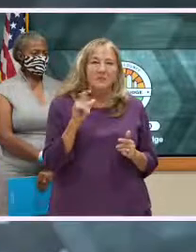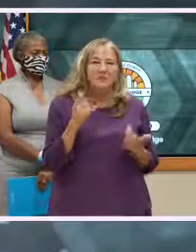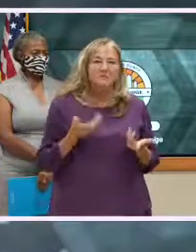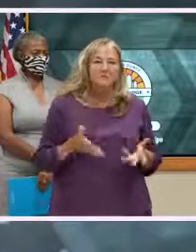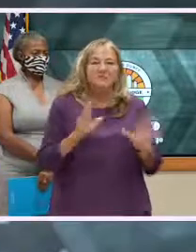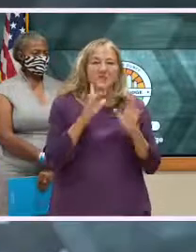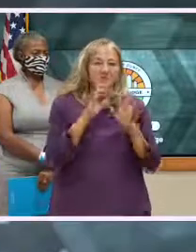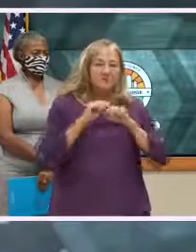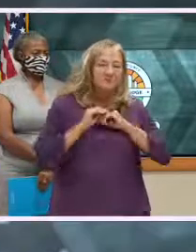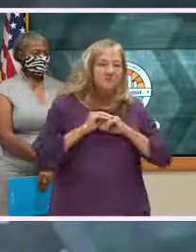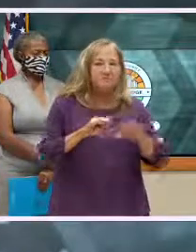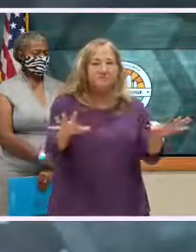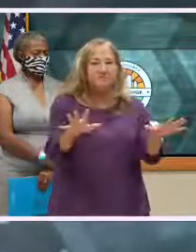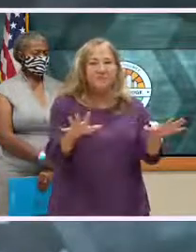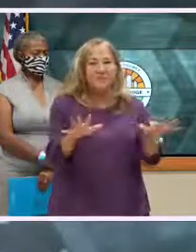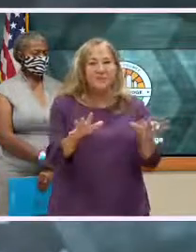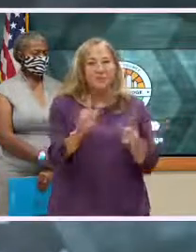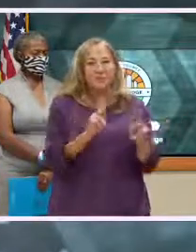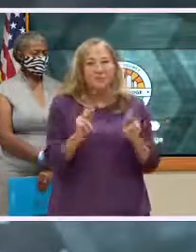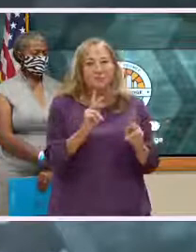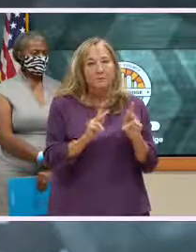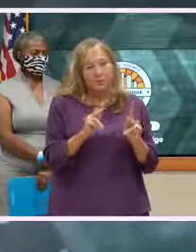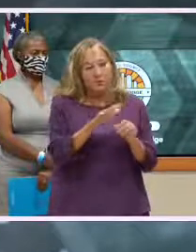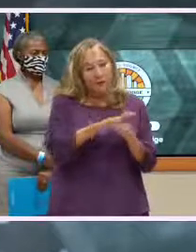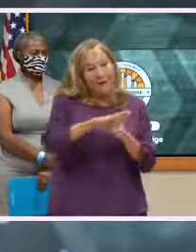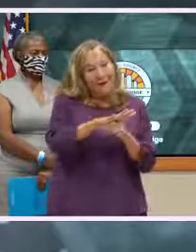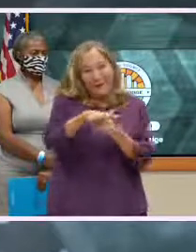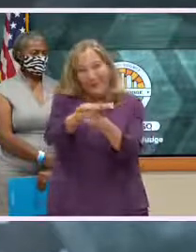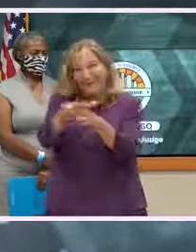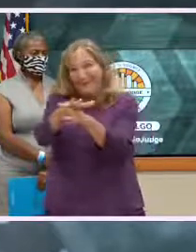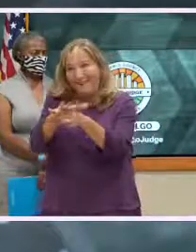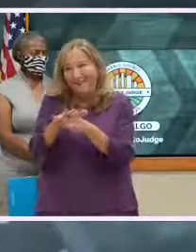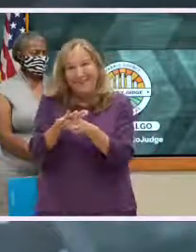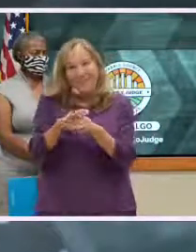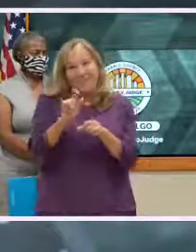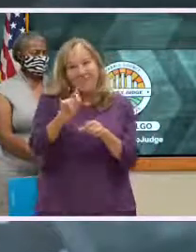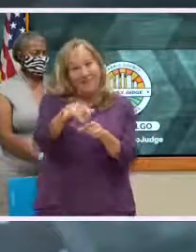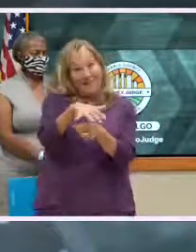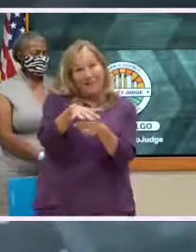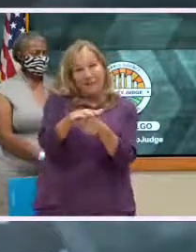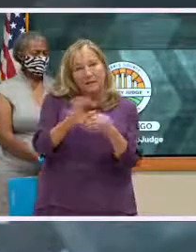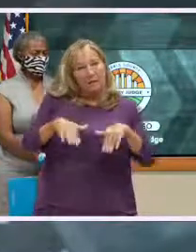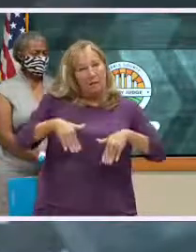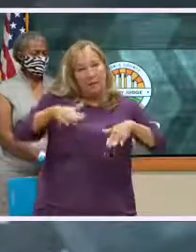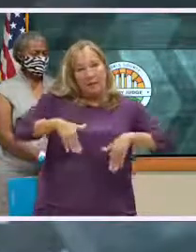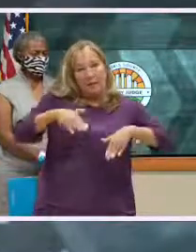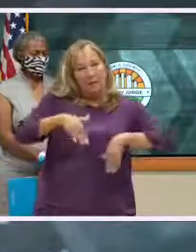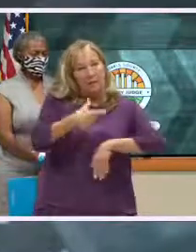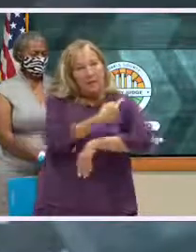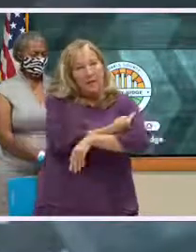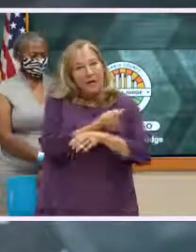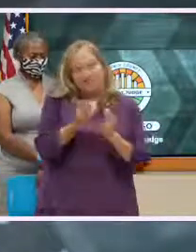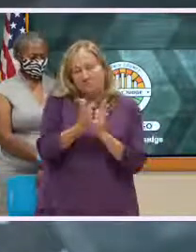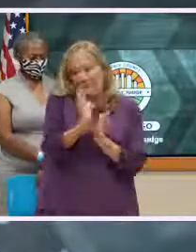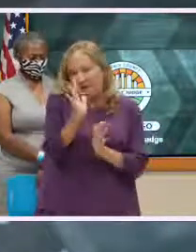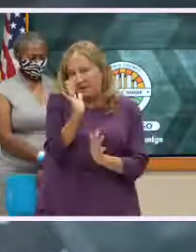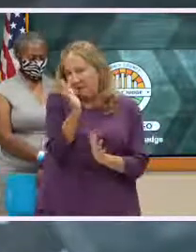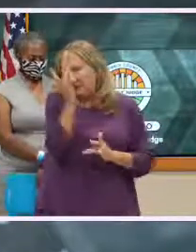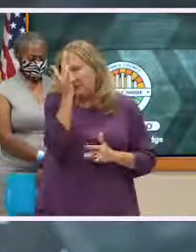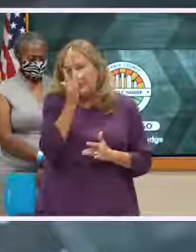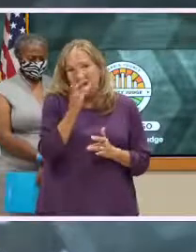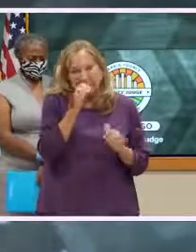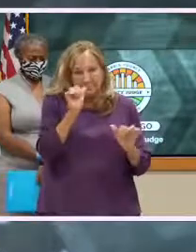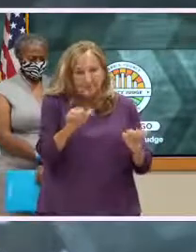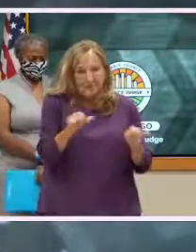throughout the unvaccinated component of Harris County. And to give you an example, is as the